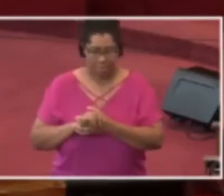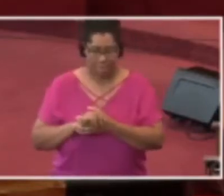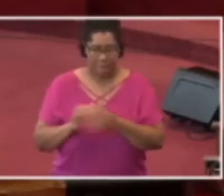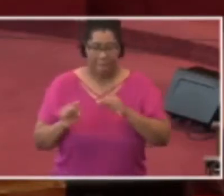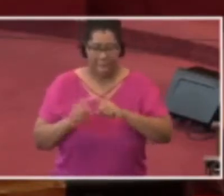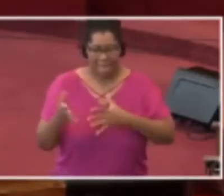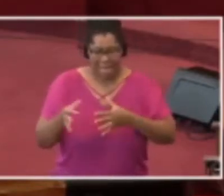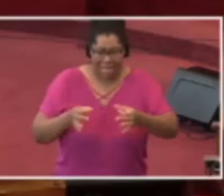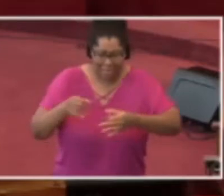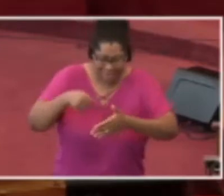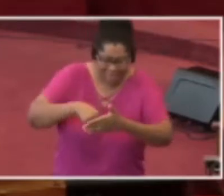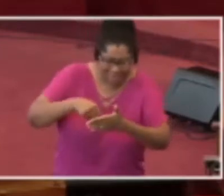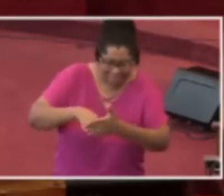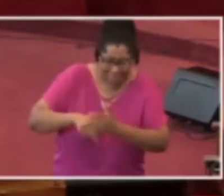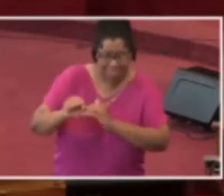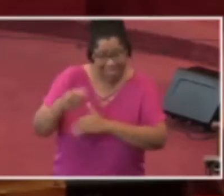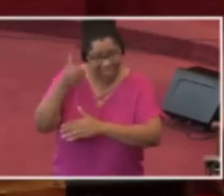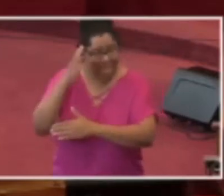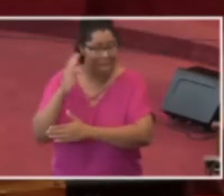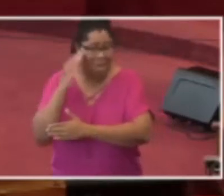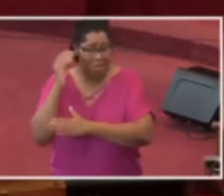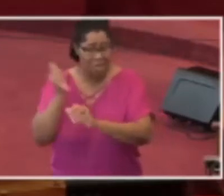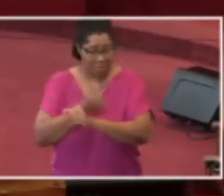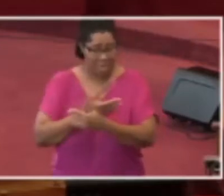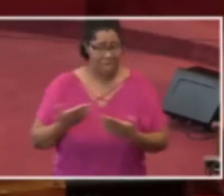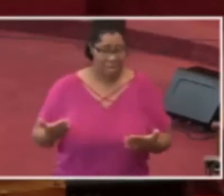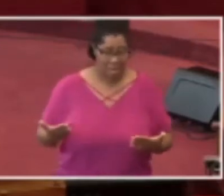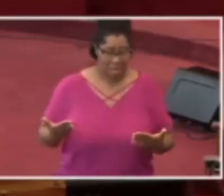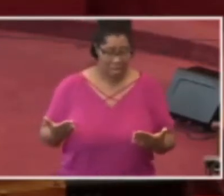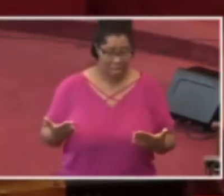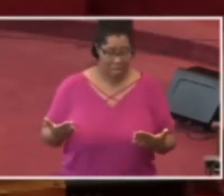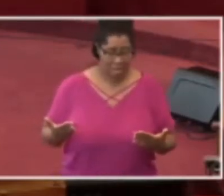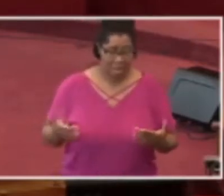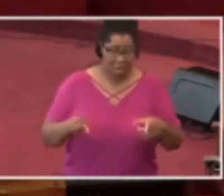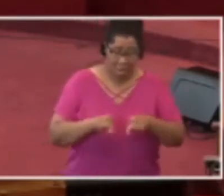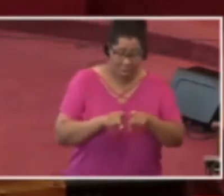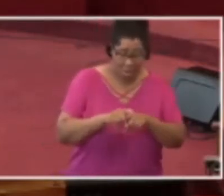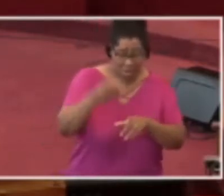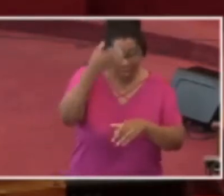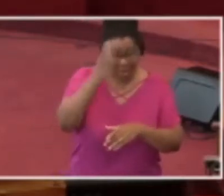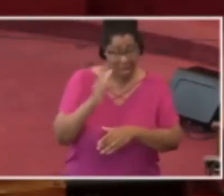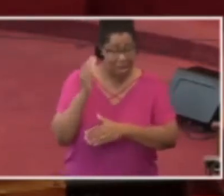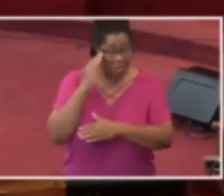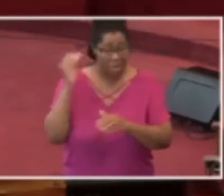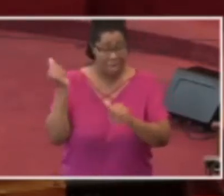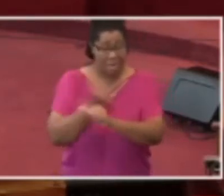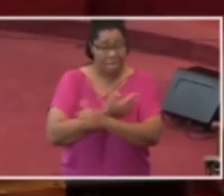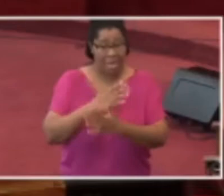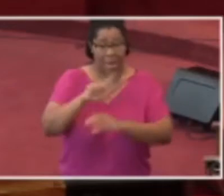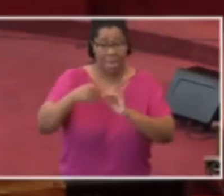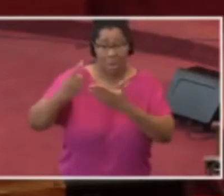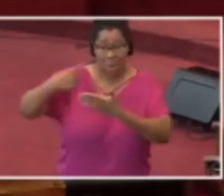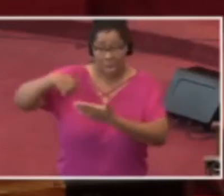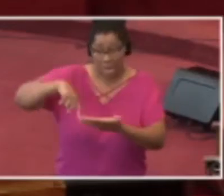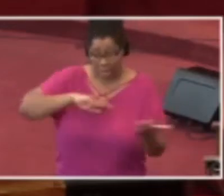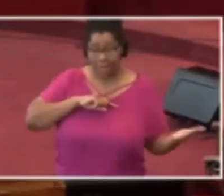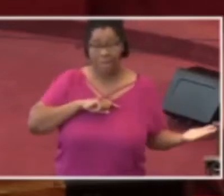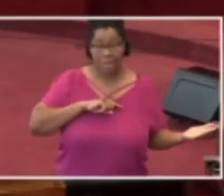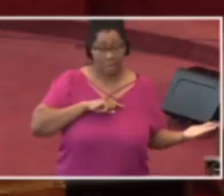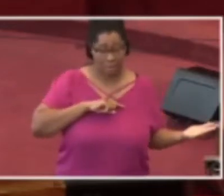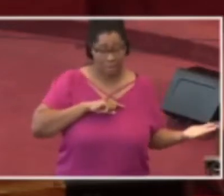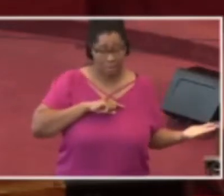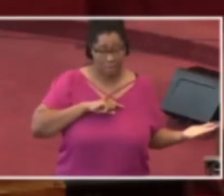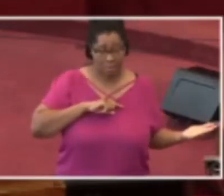by saying not only does God know everything, but he knows everything about us.